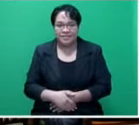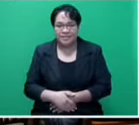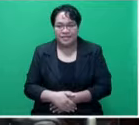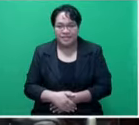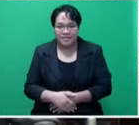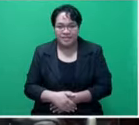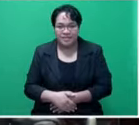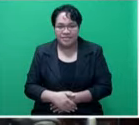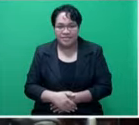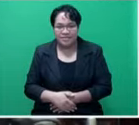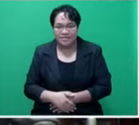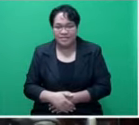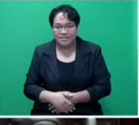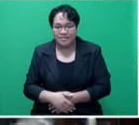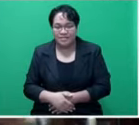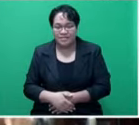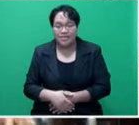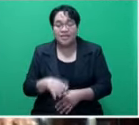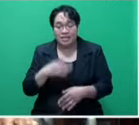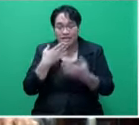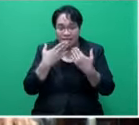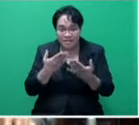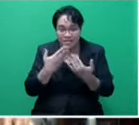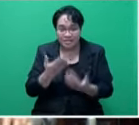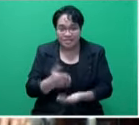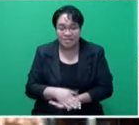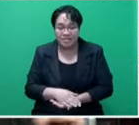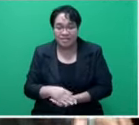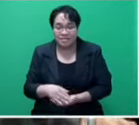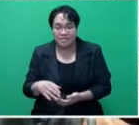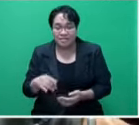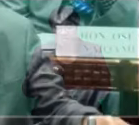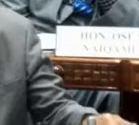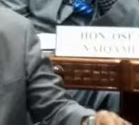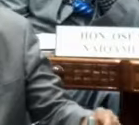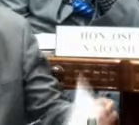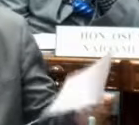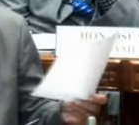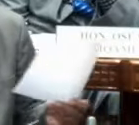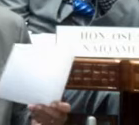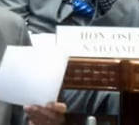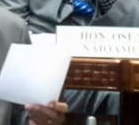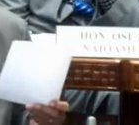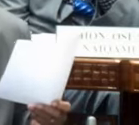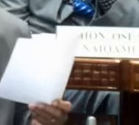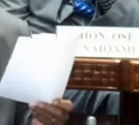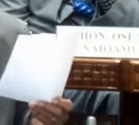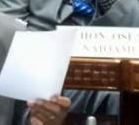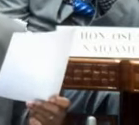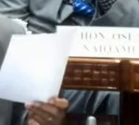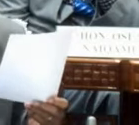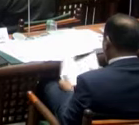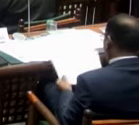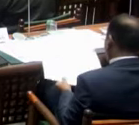Mr. Speaker, sir. Mr. Speaker, sir, pursuant to Resolution Parliament Wednesday, 9 December 2020, I now move the Environment Management Amendment Bill 2020 be debated and voted upon and be passed.